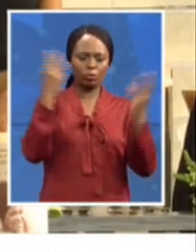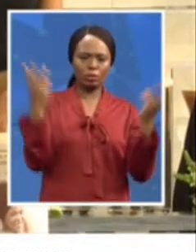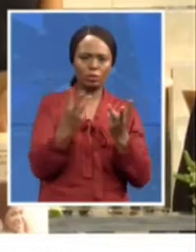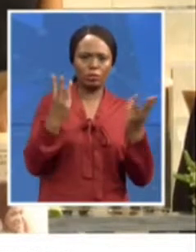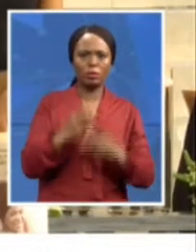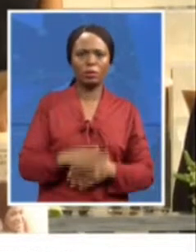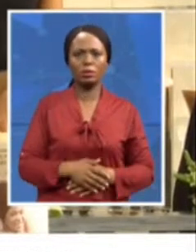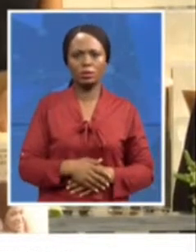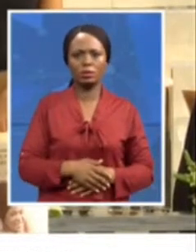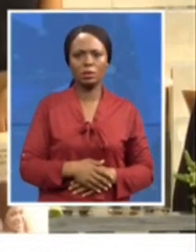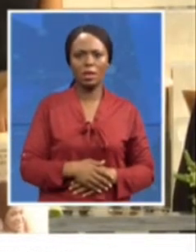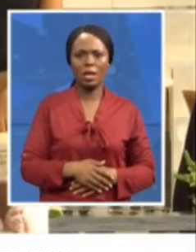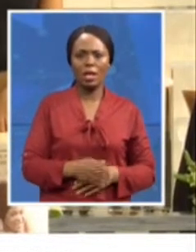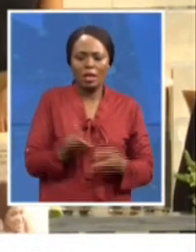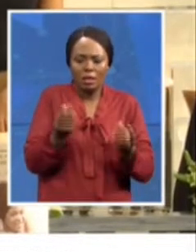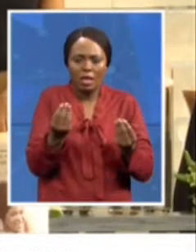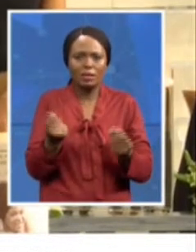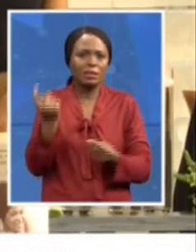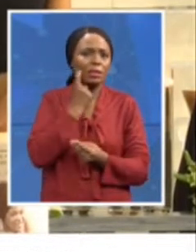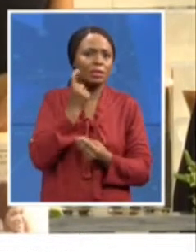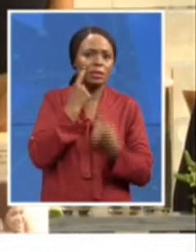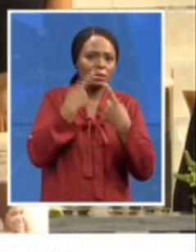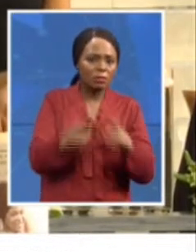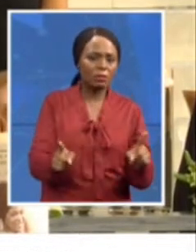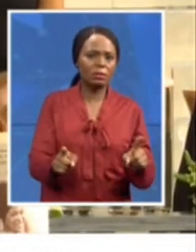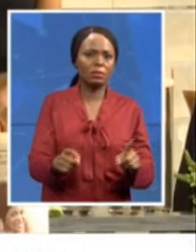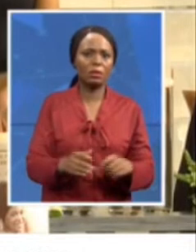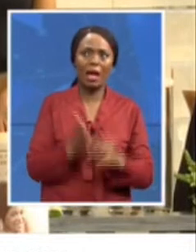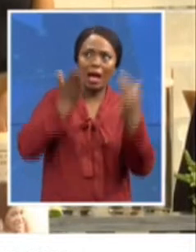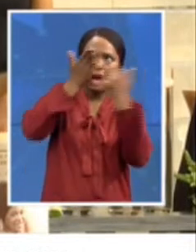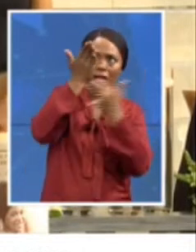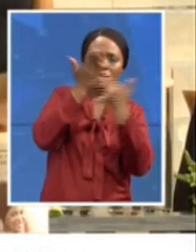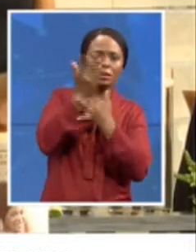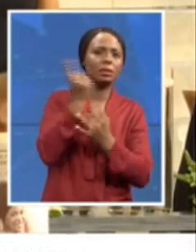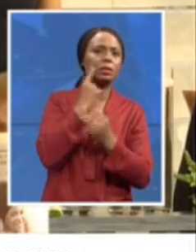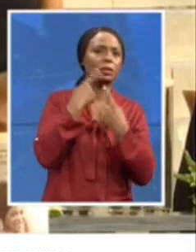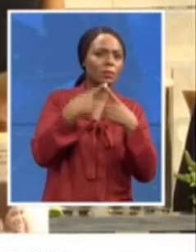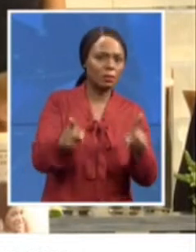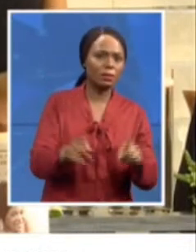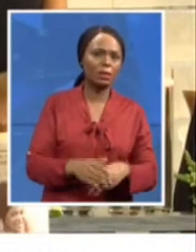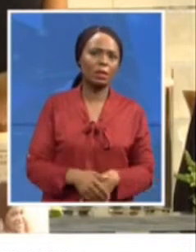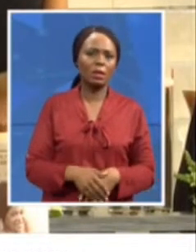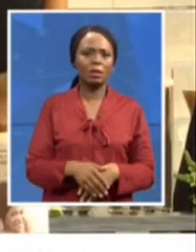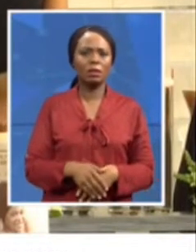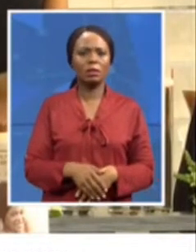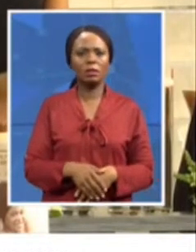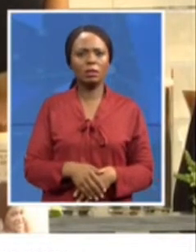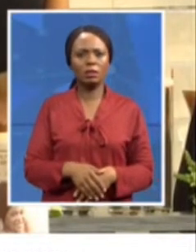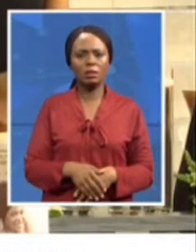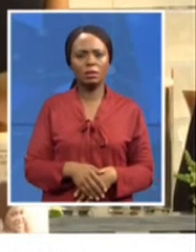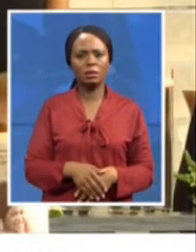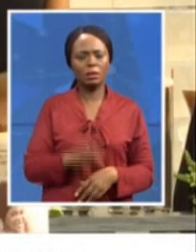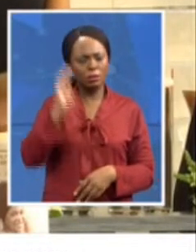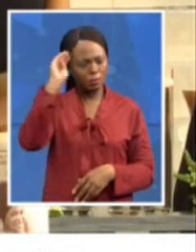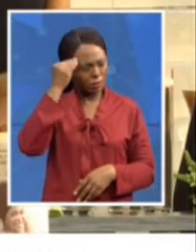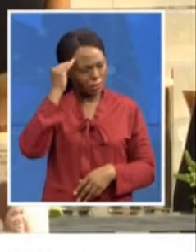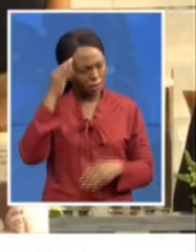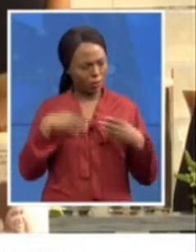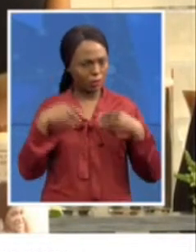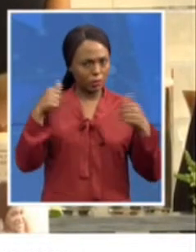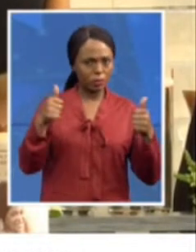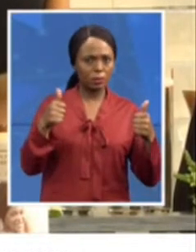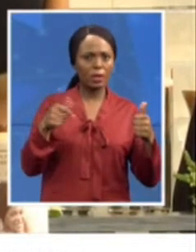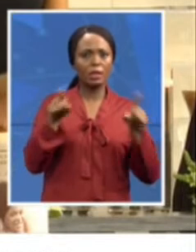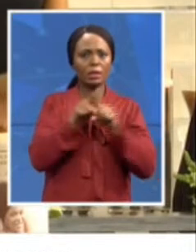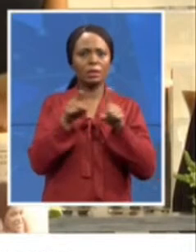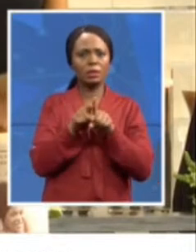it was the demands set on her body, the burdens pressed upon her mental well-being, the pressures on her spirit, or even the tensions bearing down on her